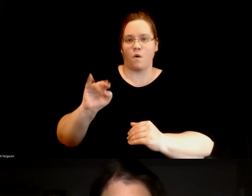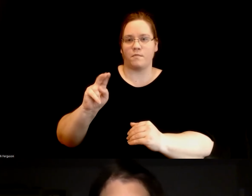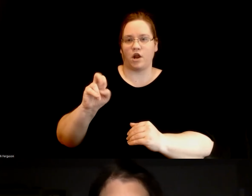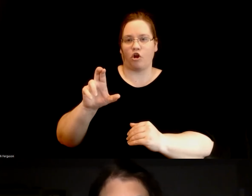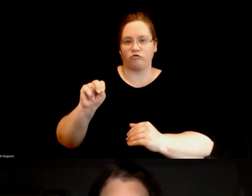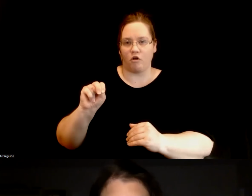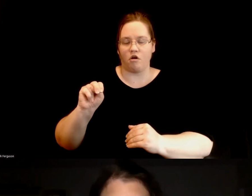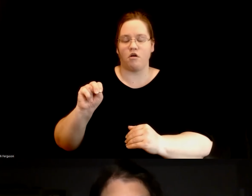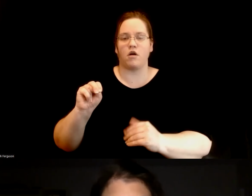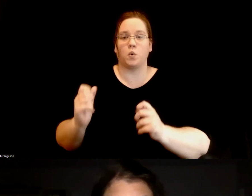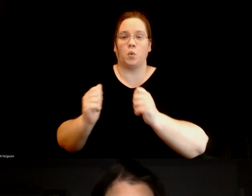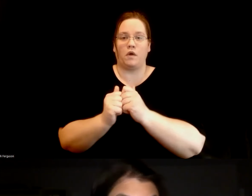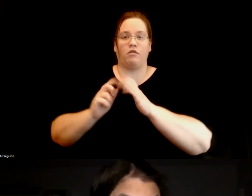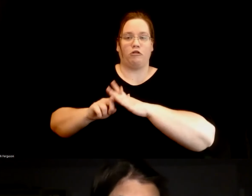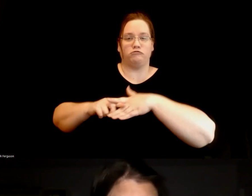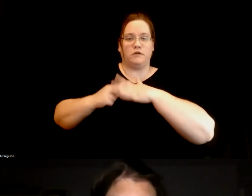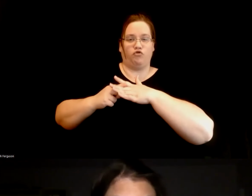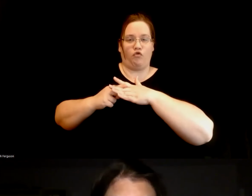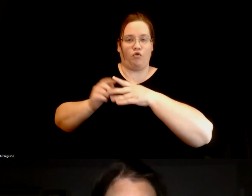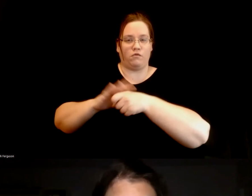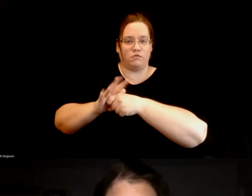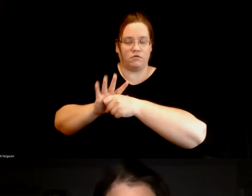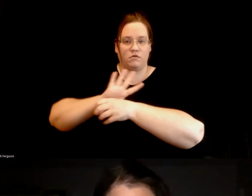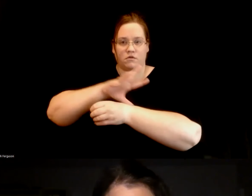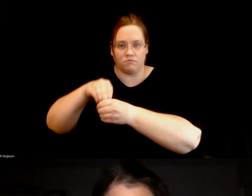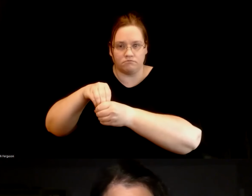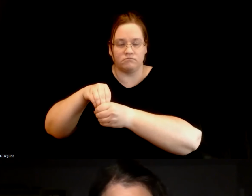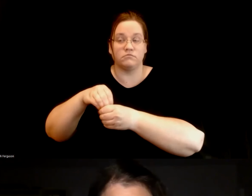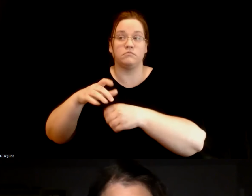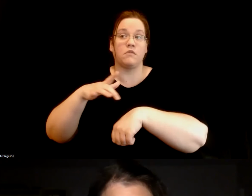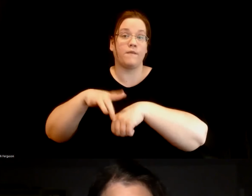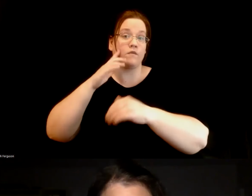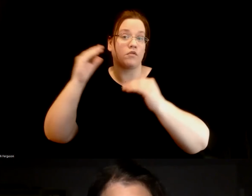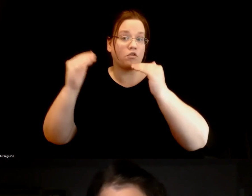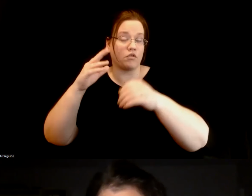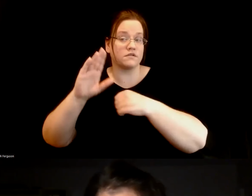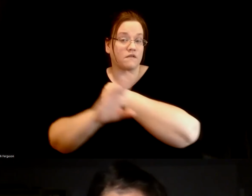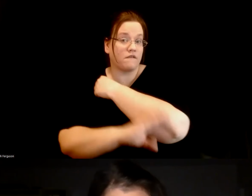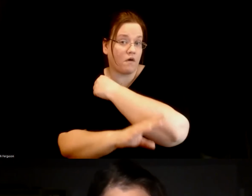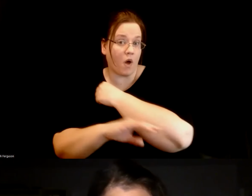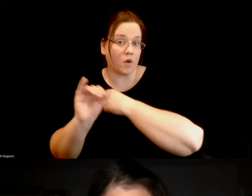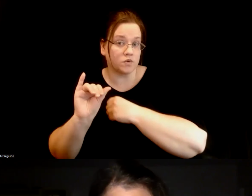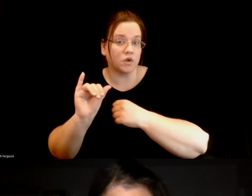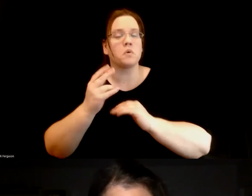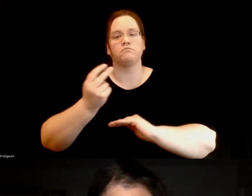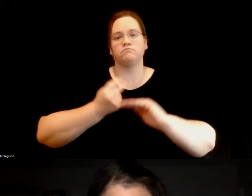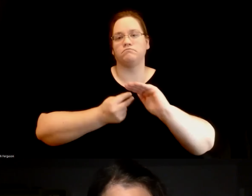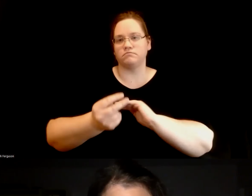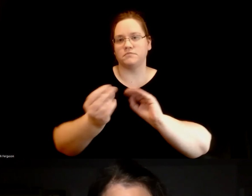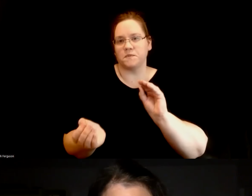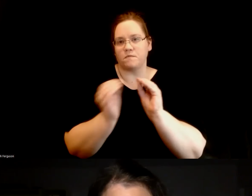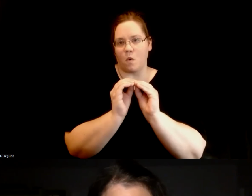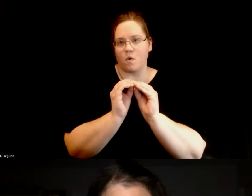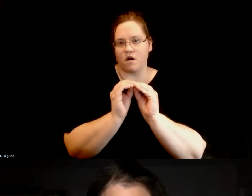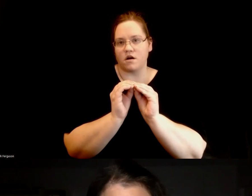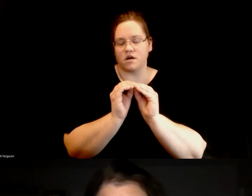bivalent vaccine, and it potentially may be available for adults in the fall too. So we anticipate that there's going to be more